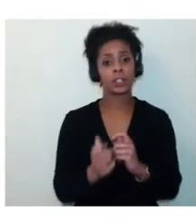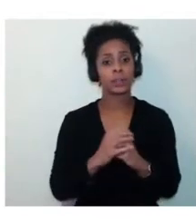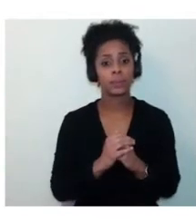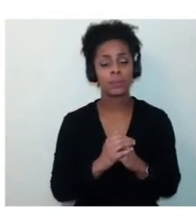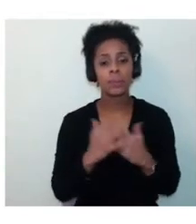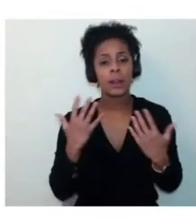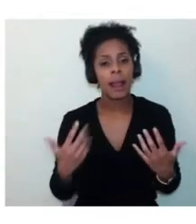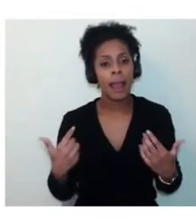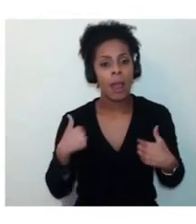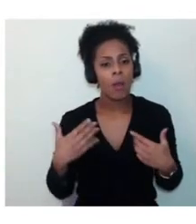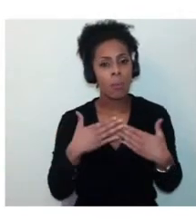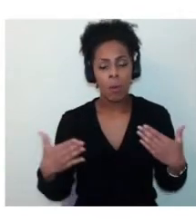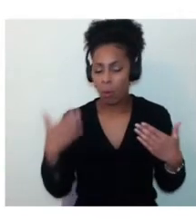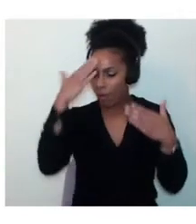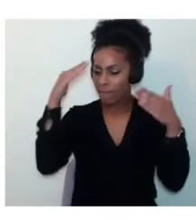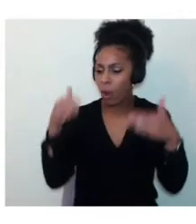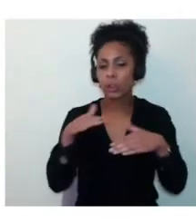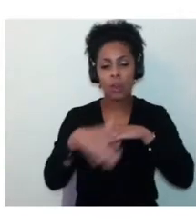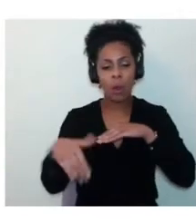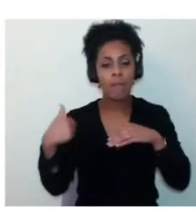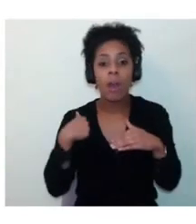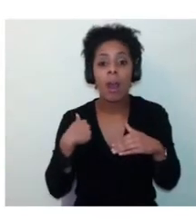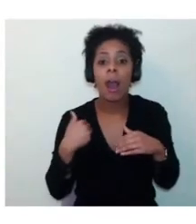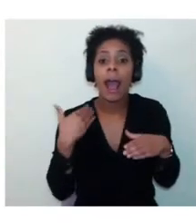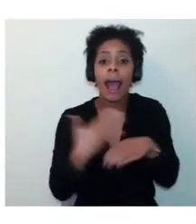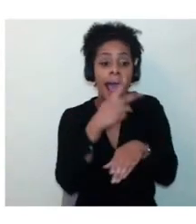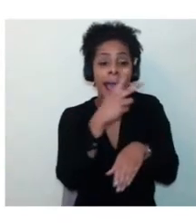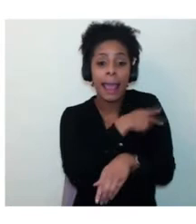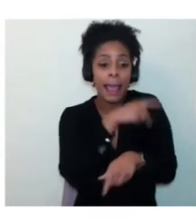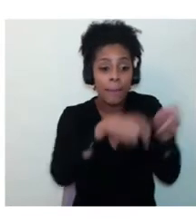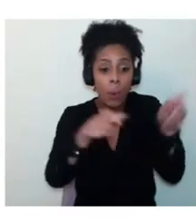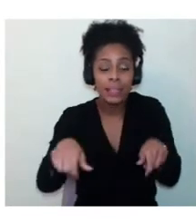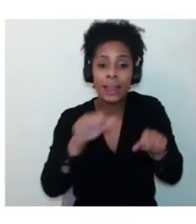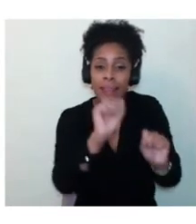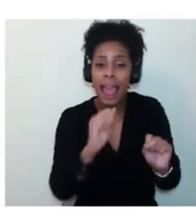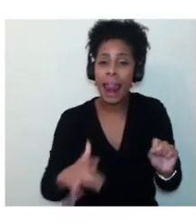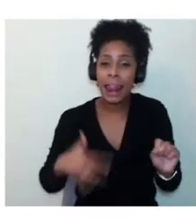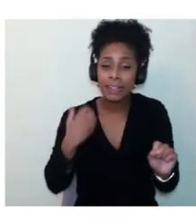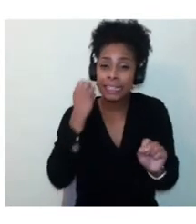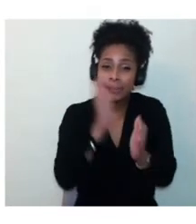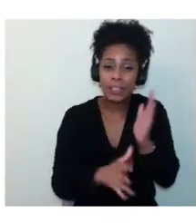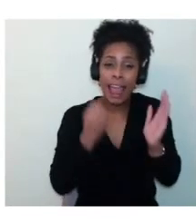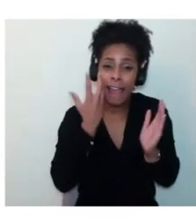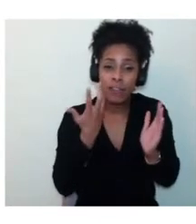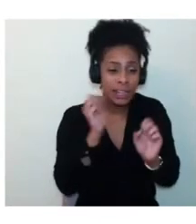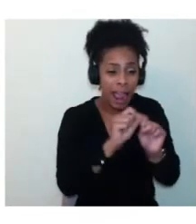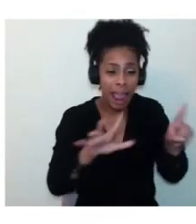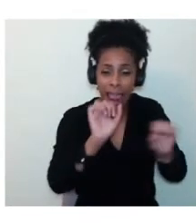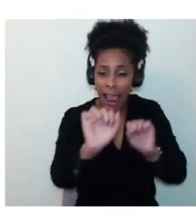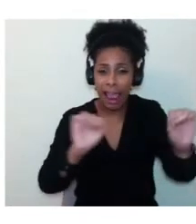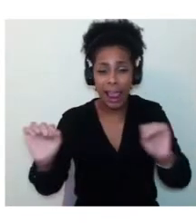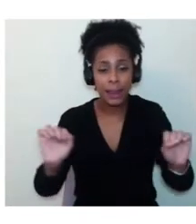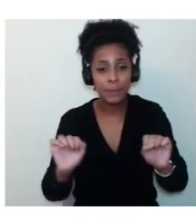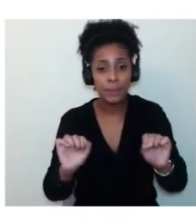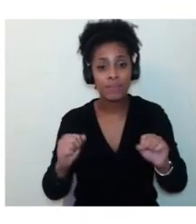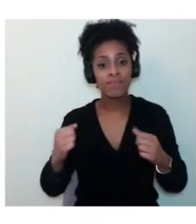lived experience of our employees every day. And we talk at Microsoft about operationalizing D&I, because it really is